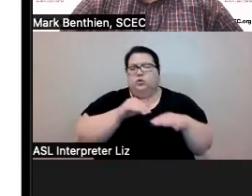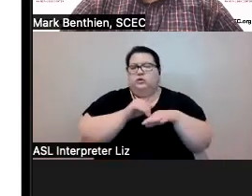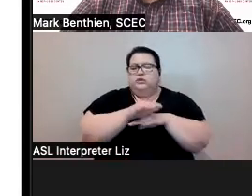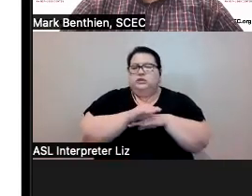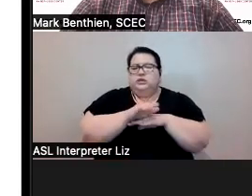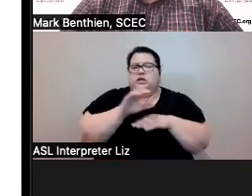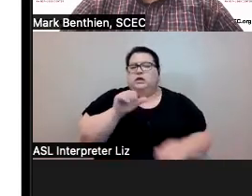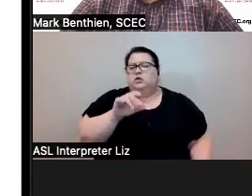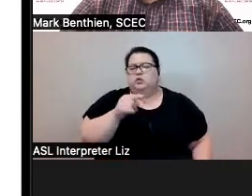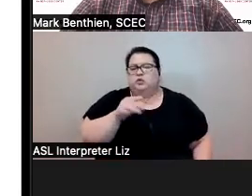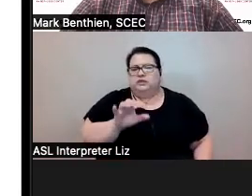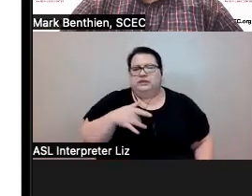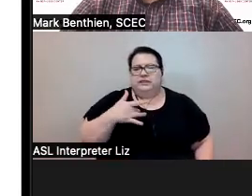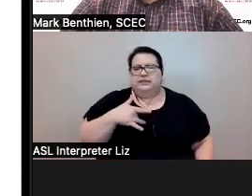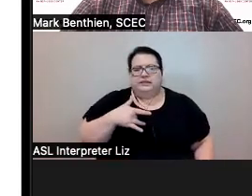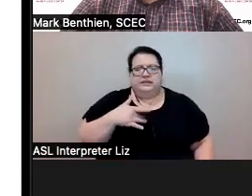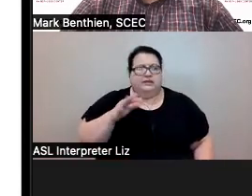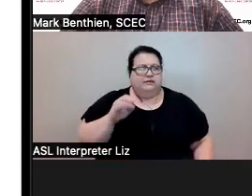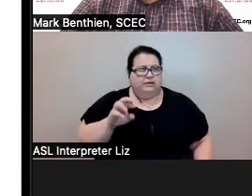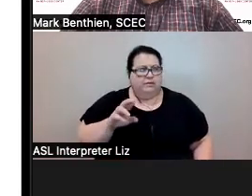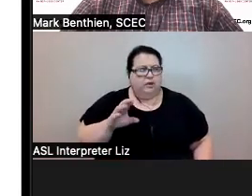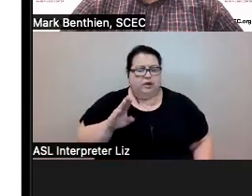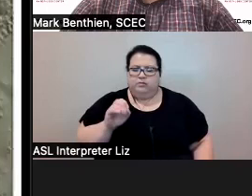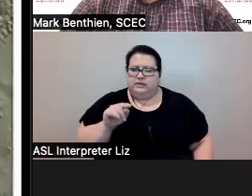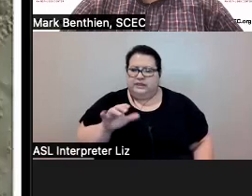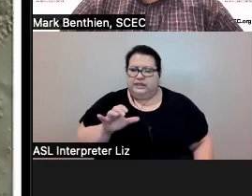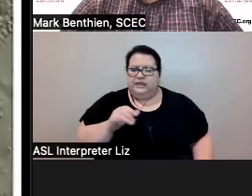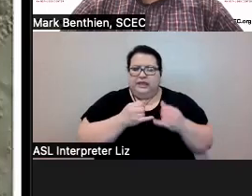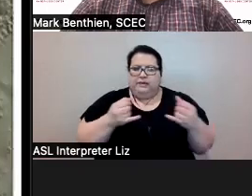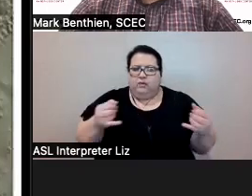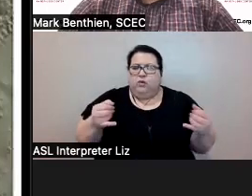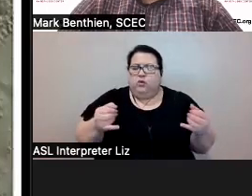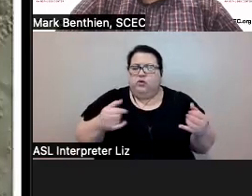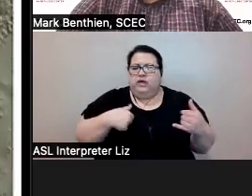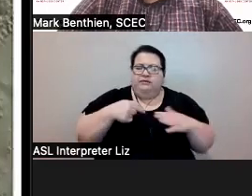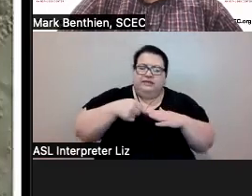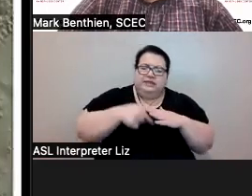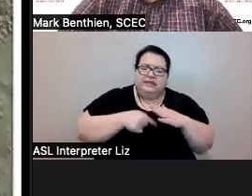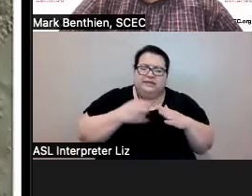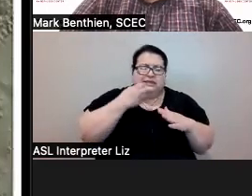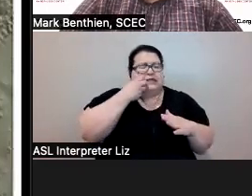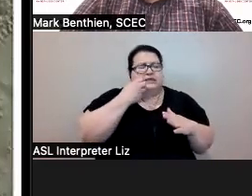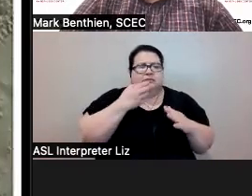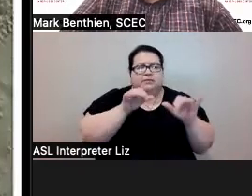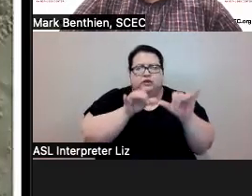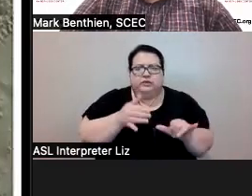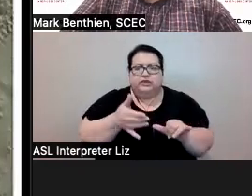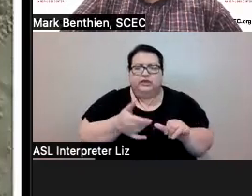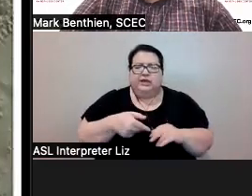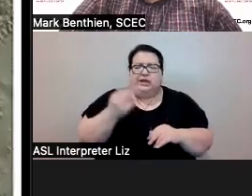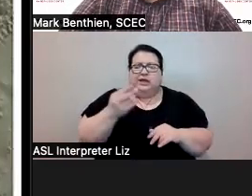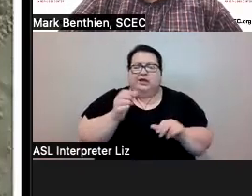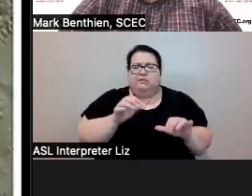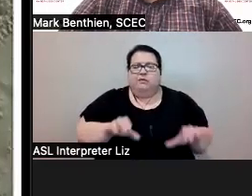fiber optic cable as virtual seismometers to get very dense measurements, such as shown here. And high performance